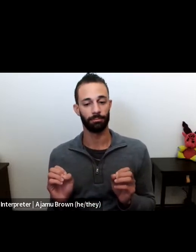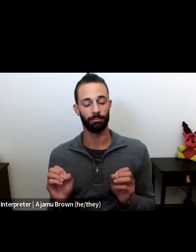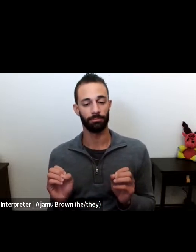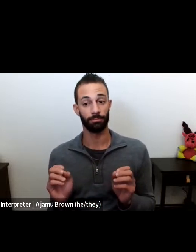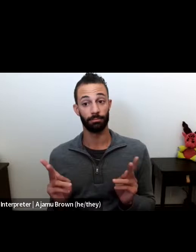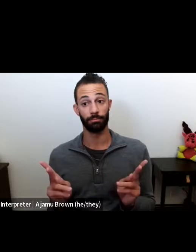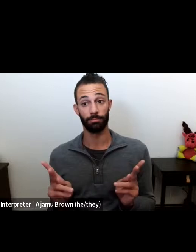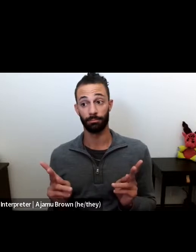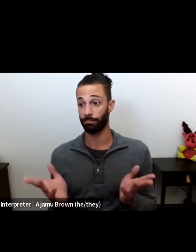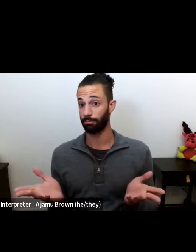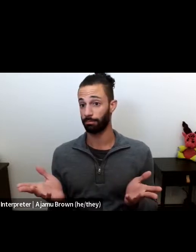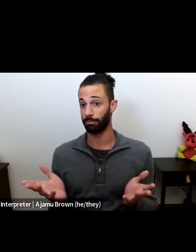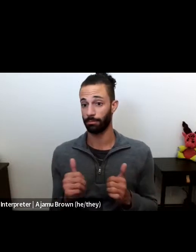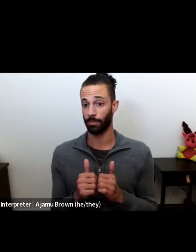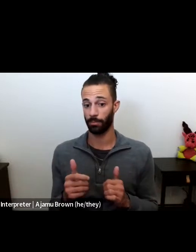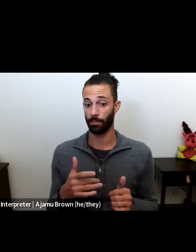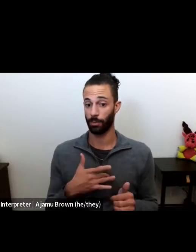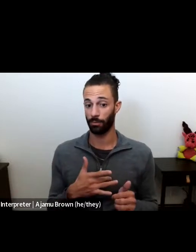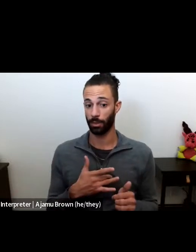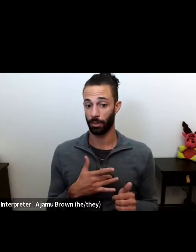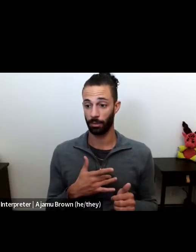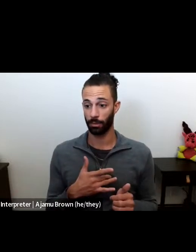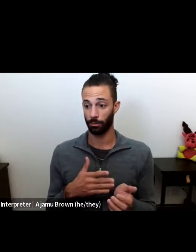How do we feel?